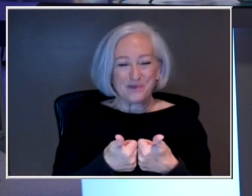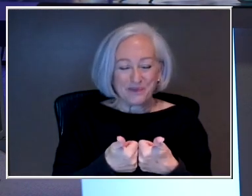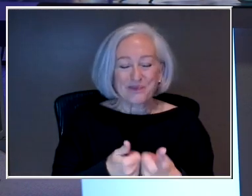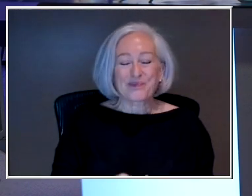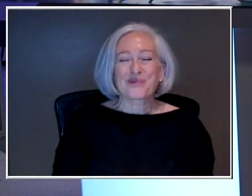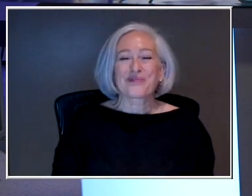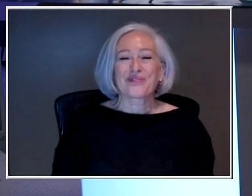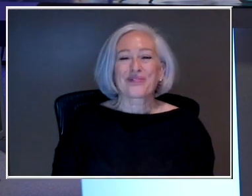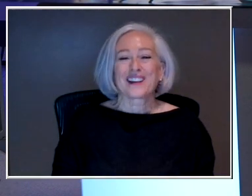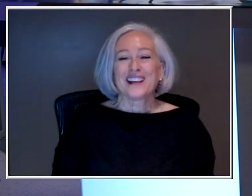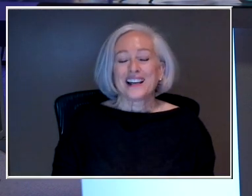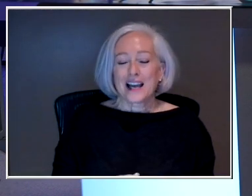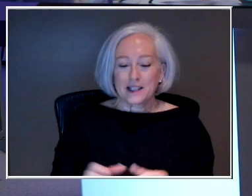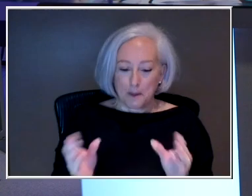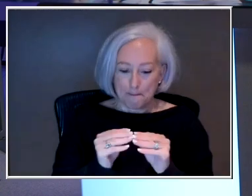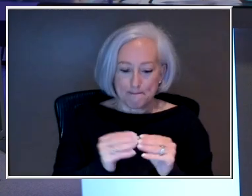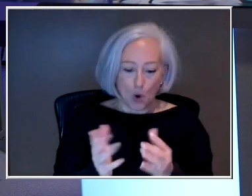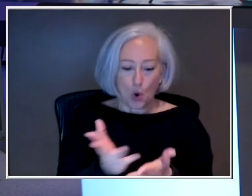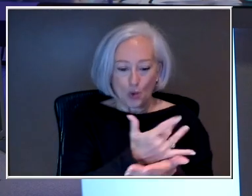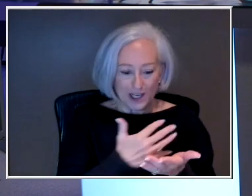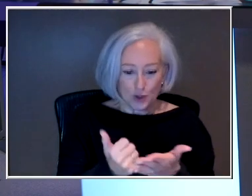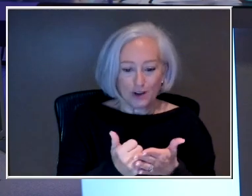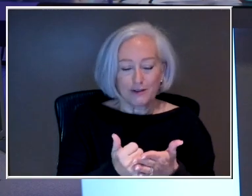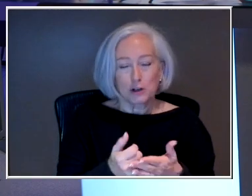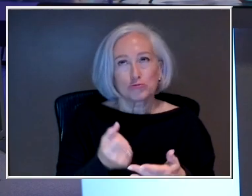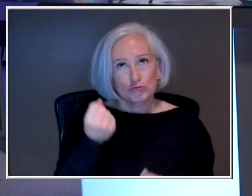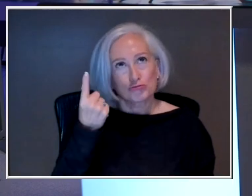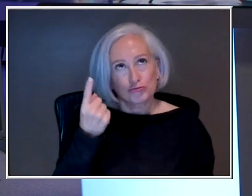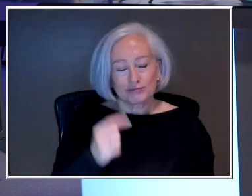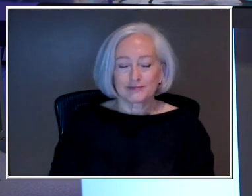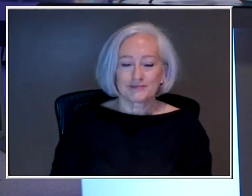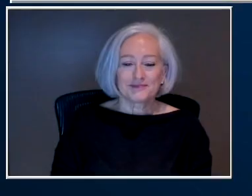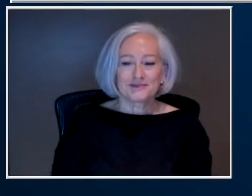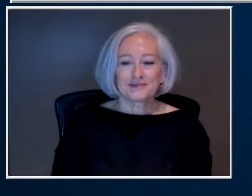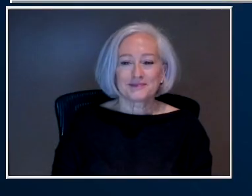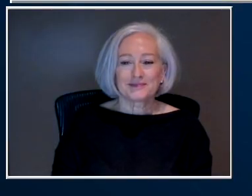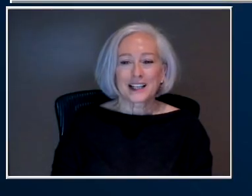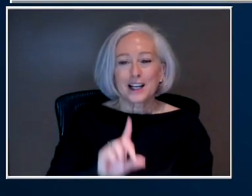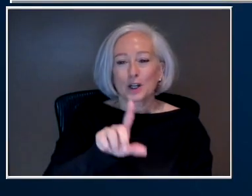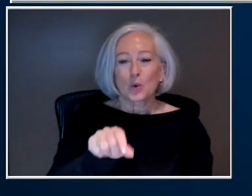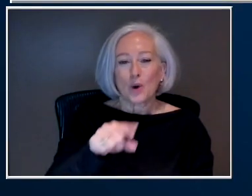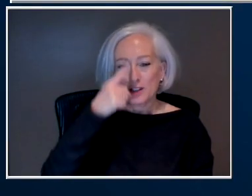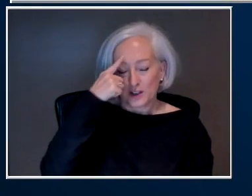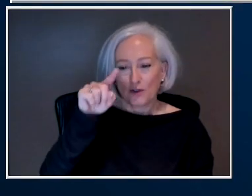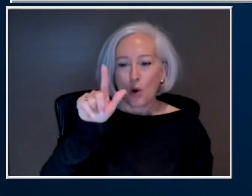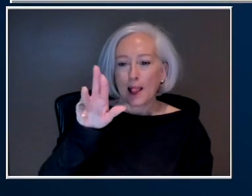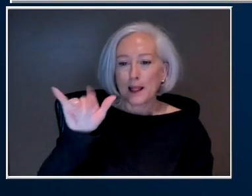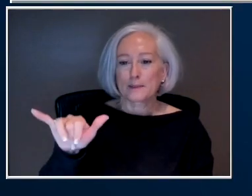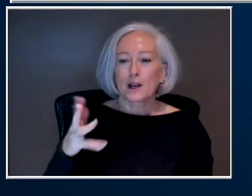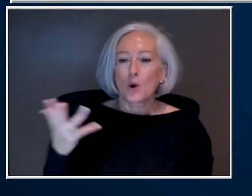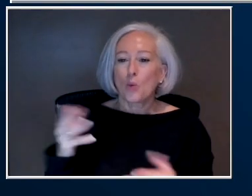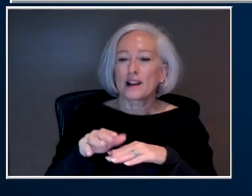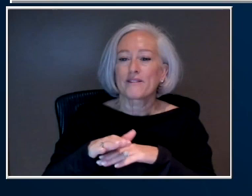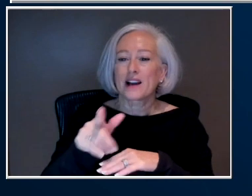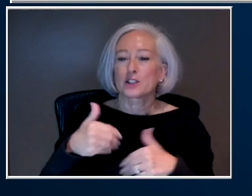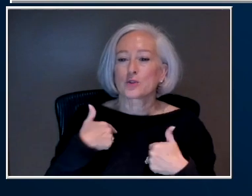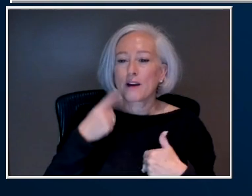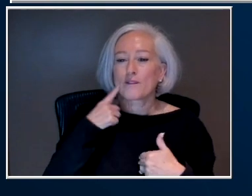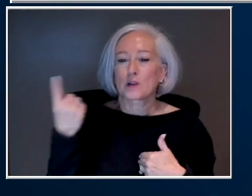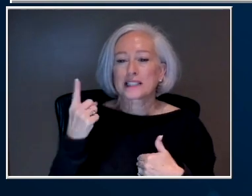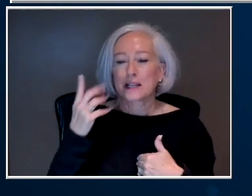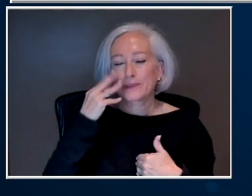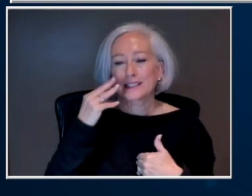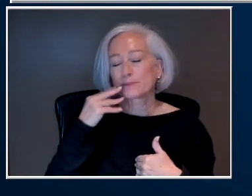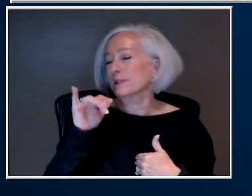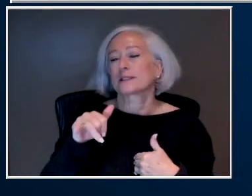more retrievals make sense. Question for you, Libby, just what advice do you have for somebody going through this